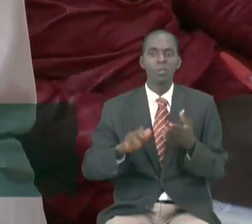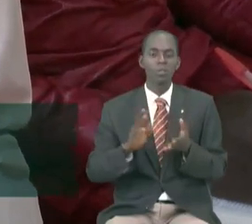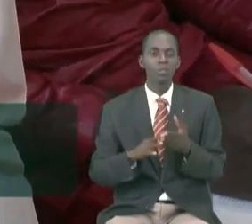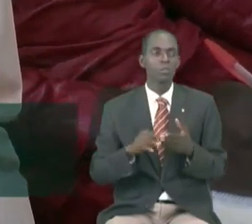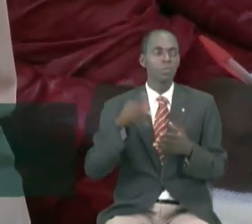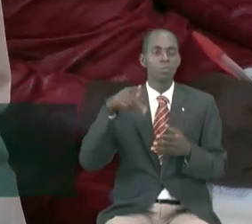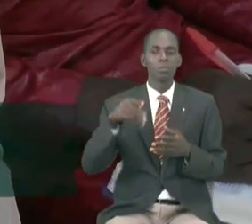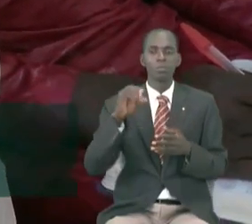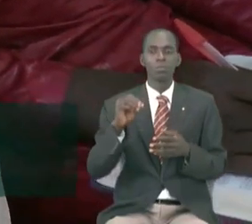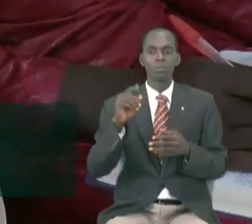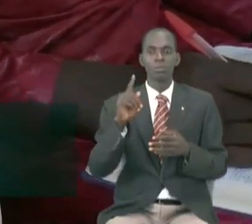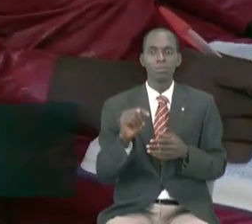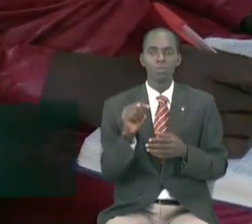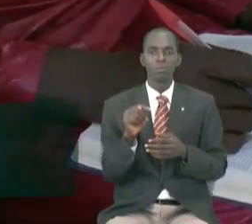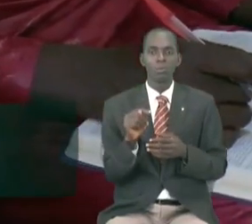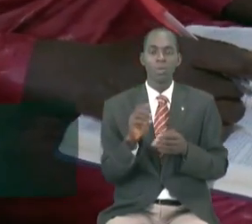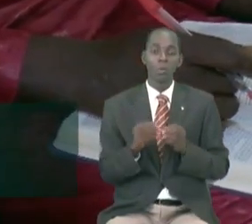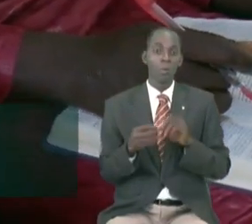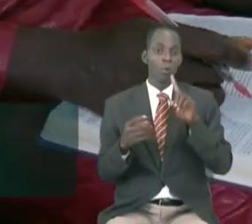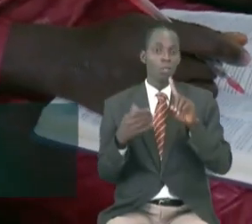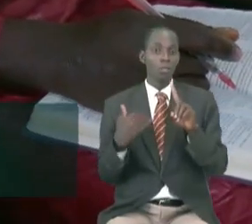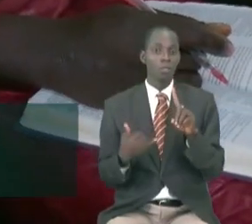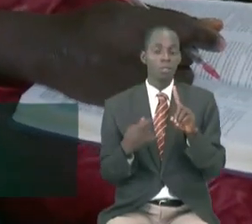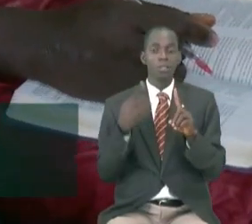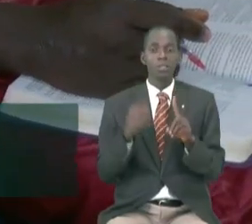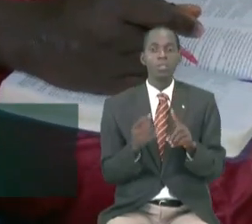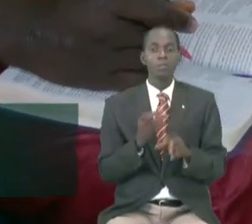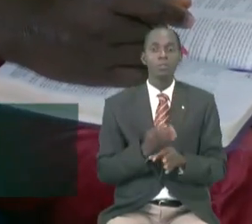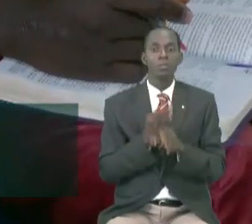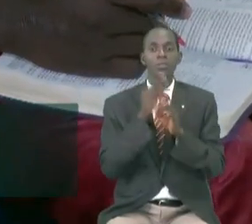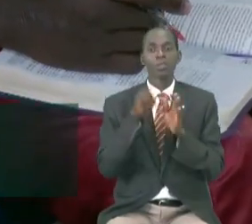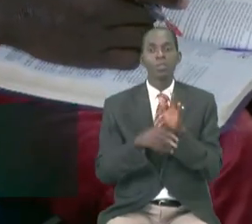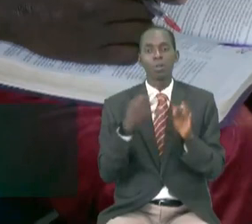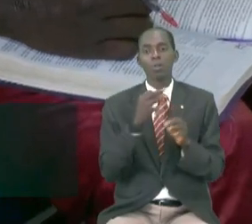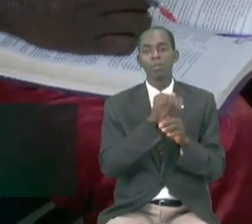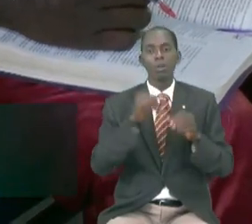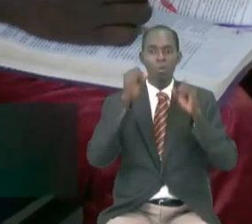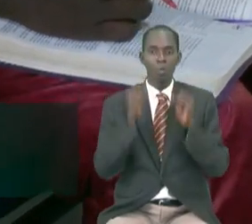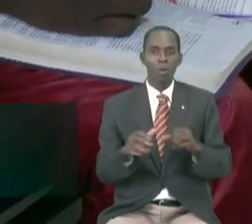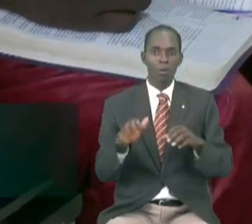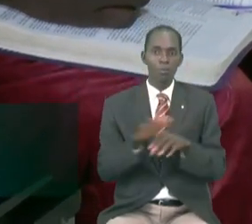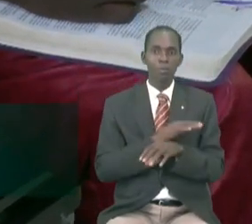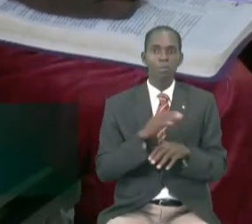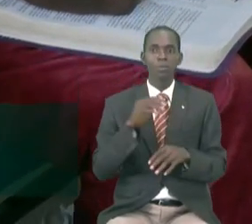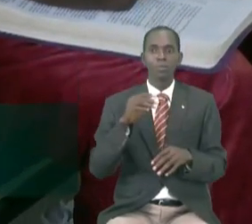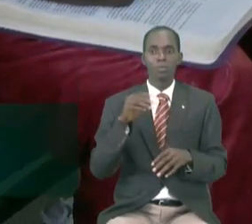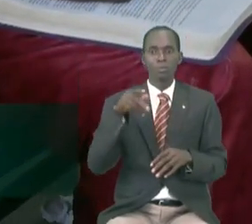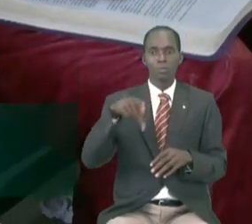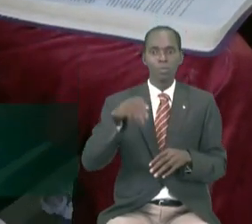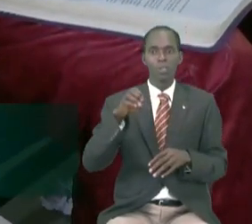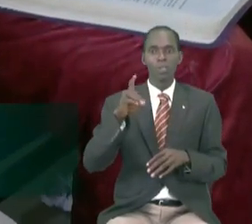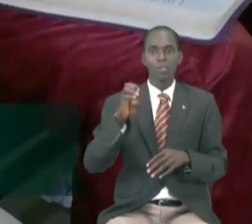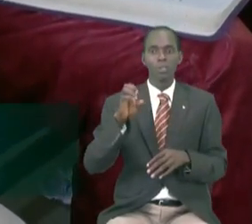preacher. And we will see what Jonah did. Look at Jonah chapter 3, verse 3. In Jonah chapter 3, verse